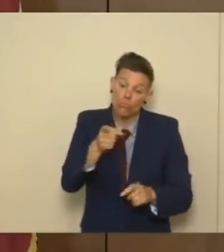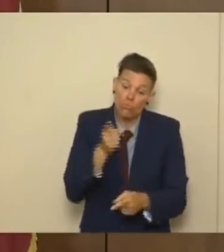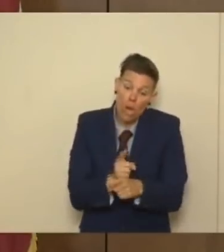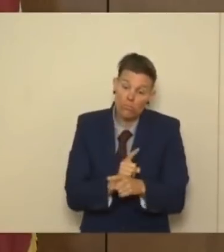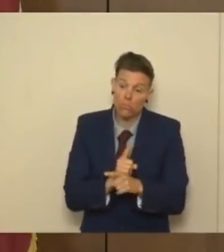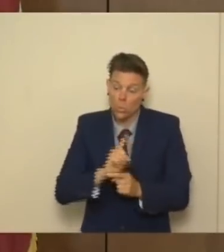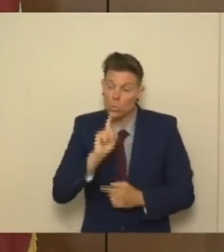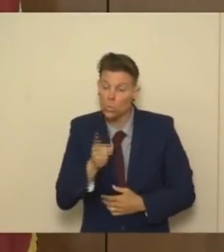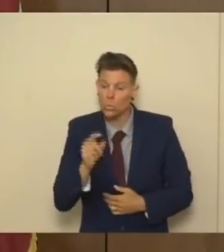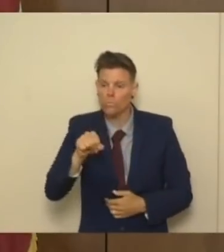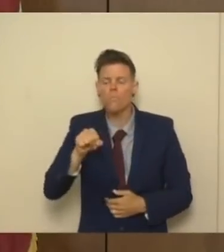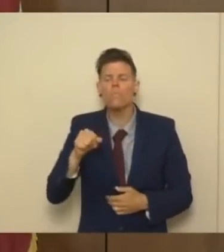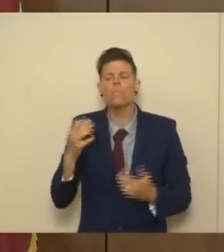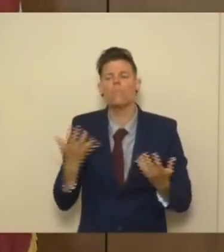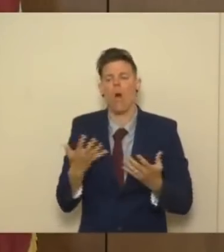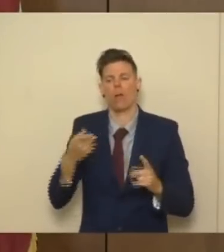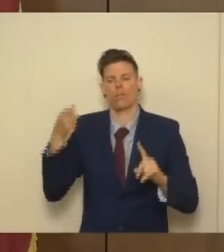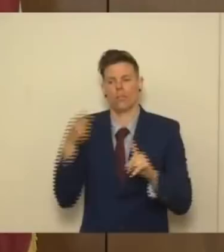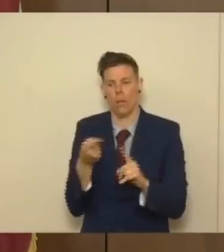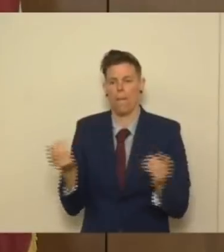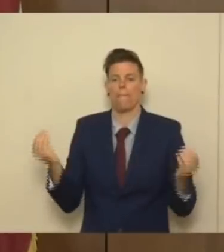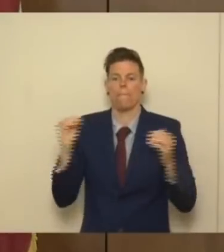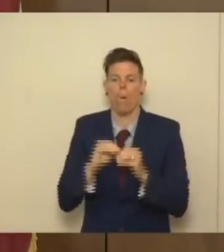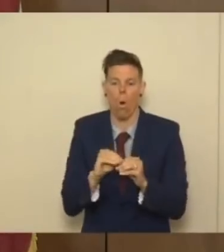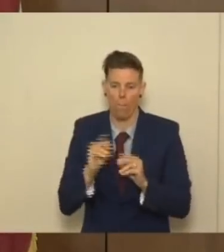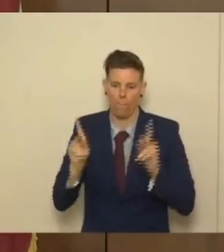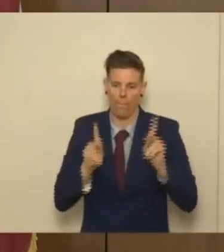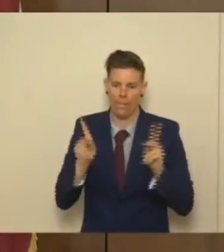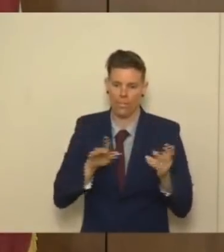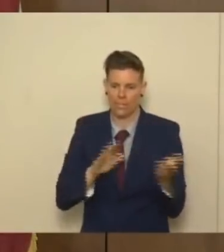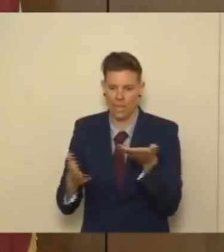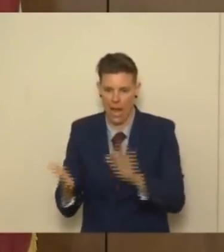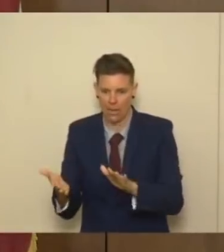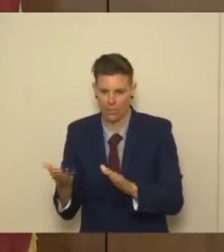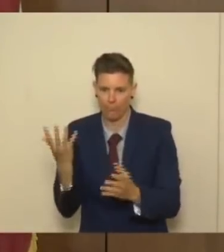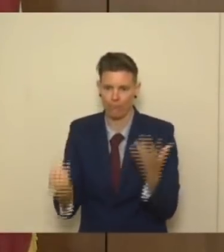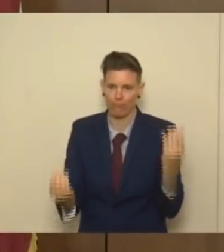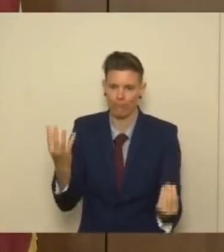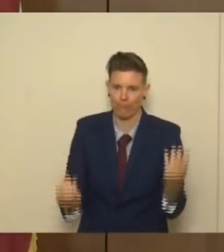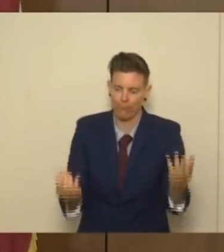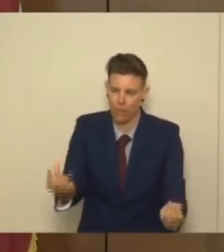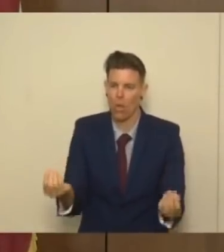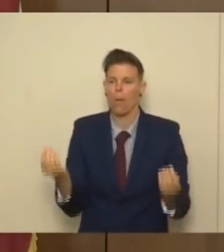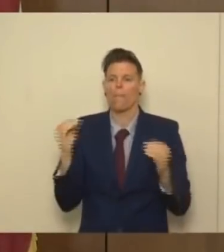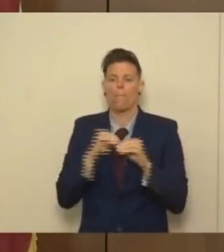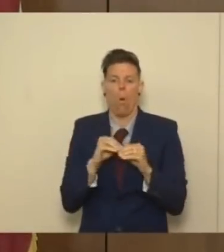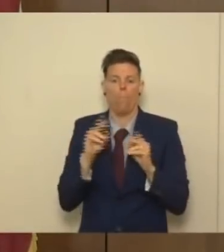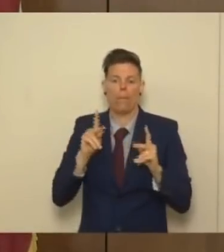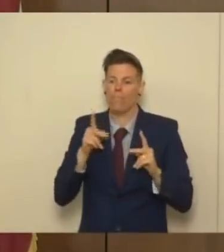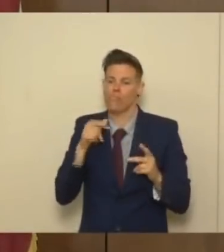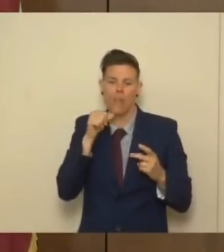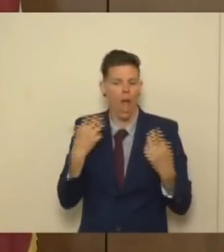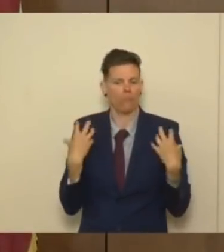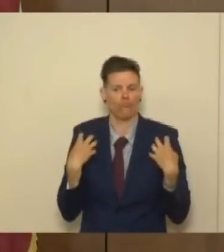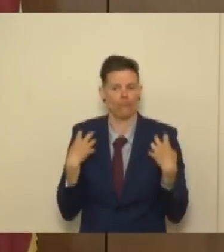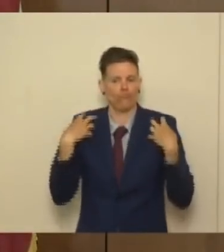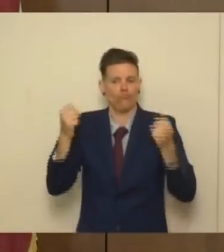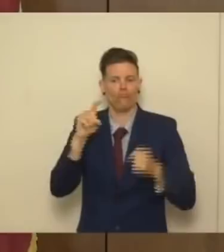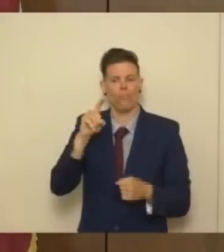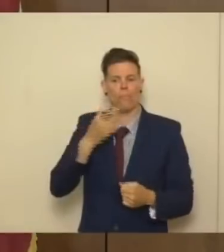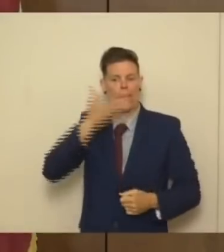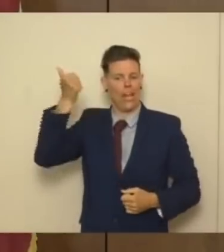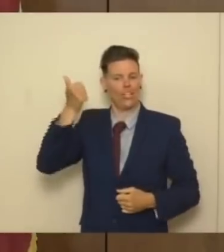in the same way. More people have considerable risk. The long-term negative impacts on people's